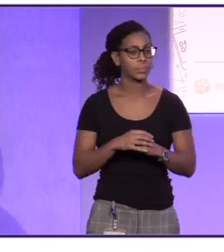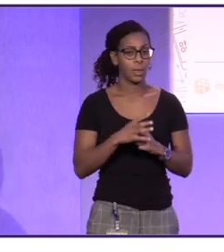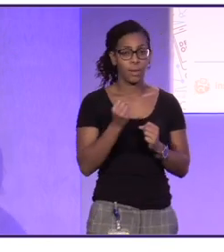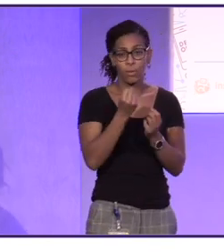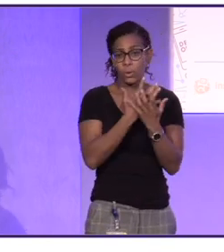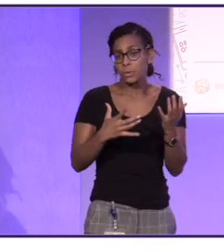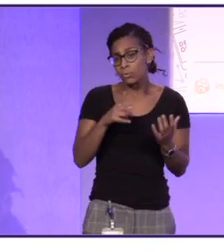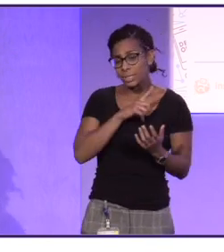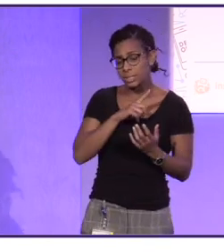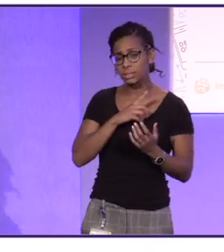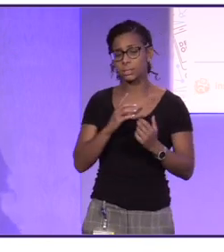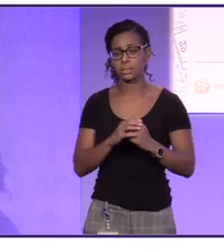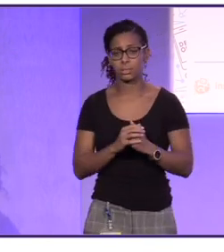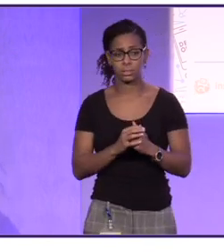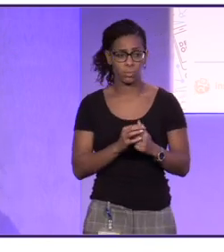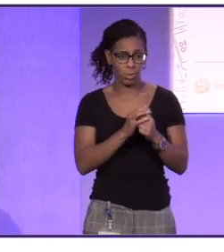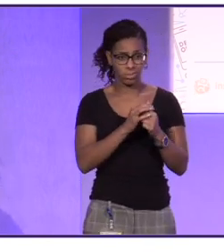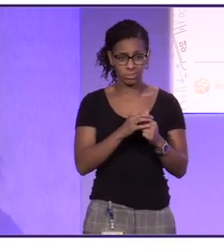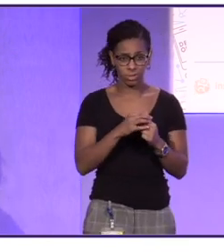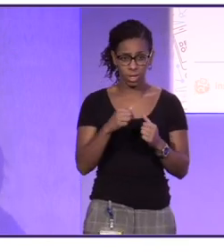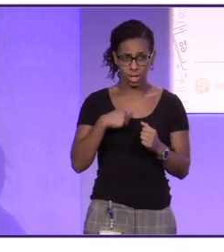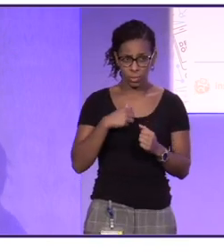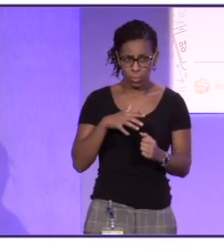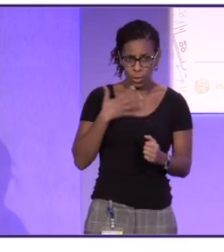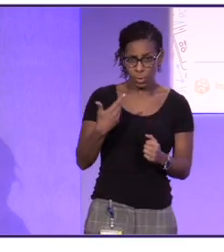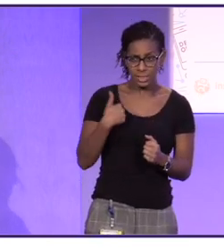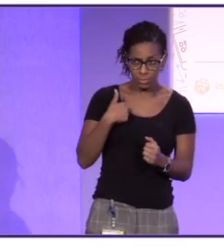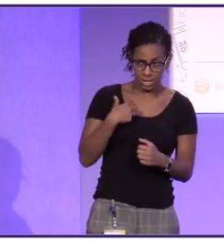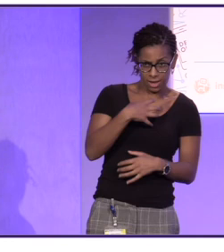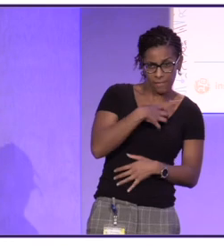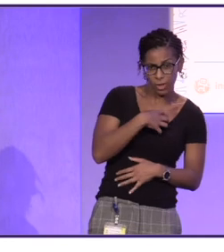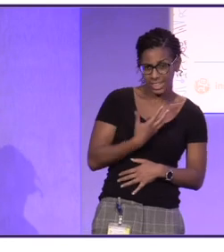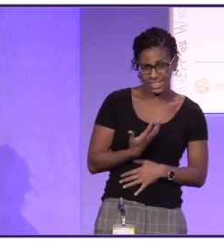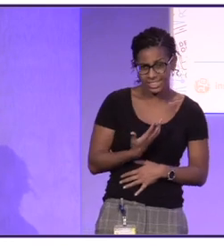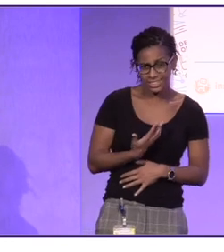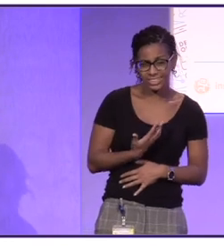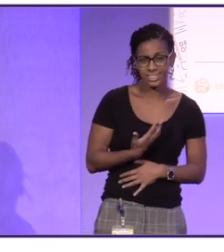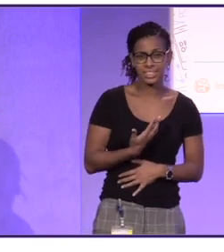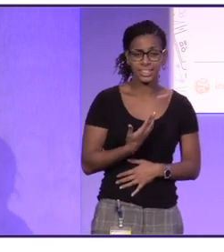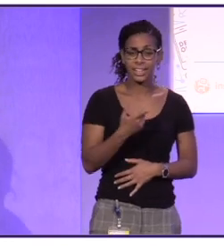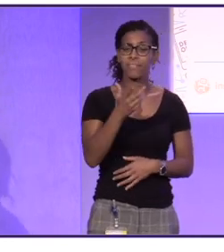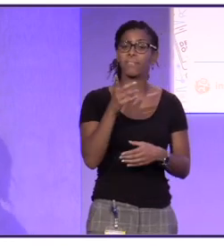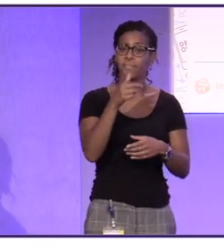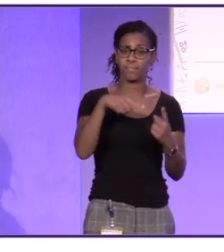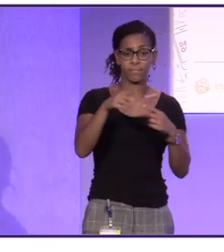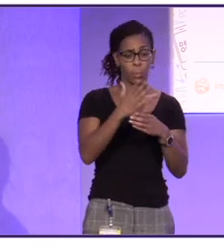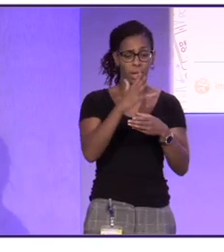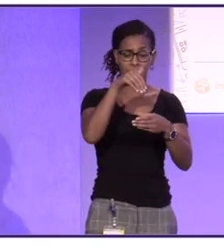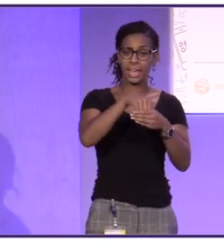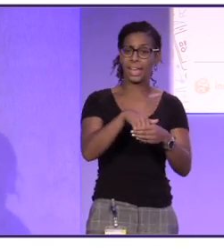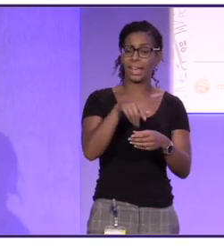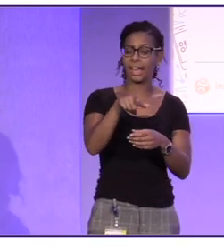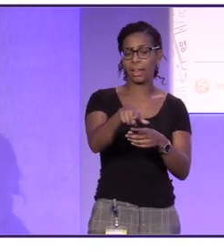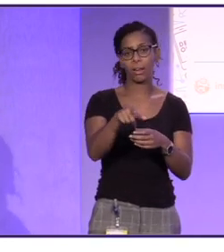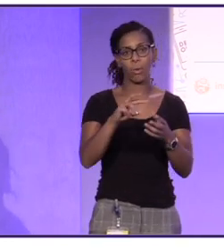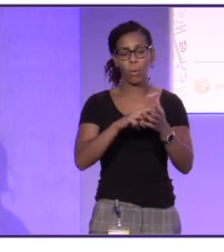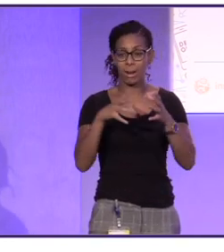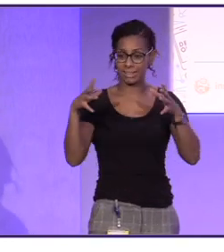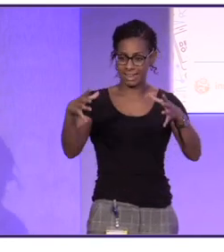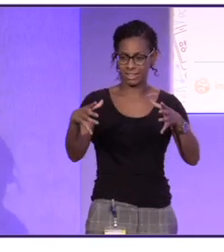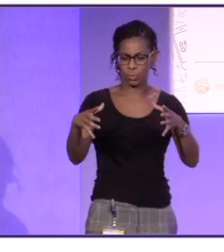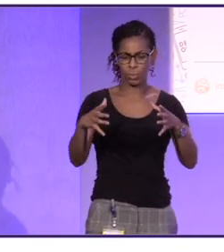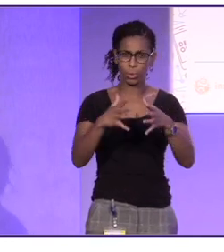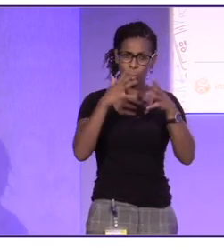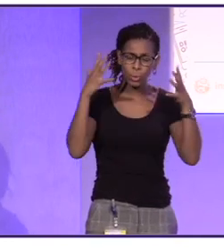them, we don't want to be afraid anymore. If you are in a organization with a huge legacy code base,